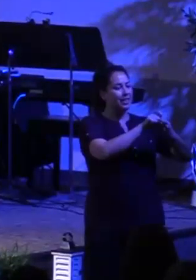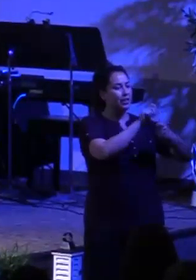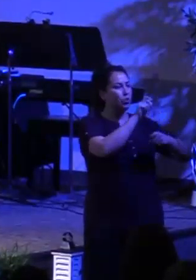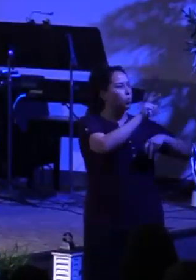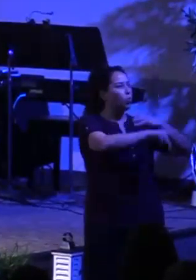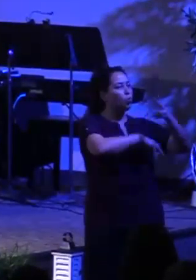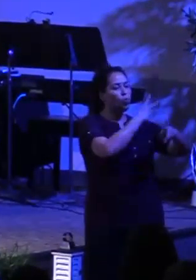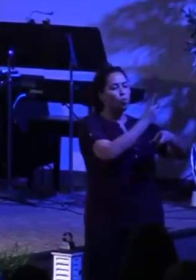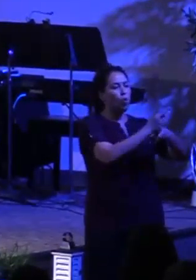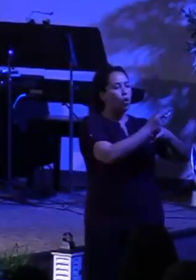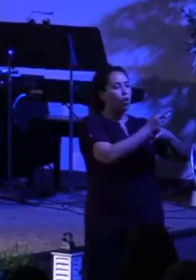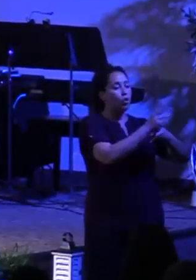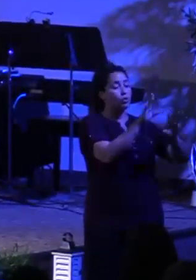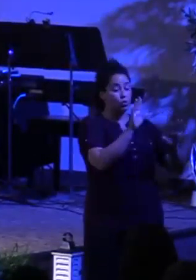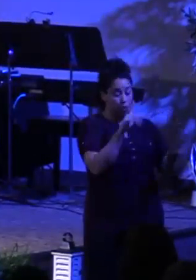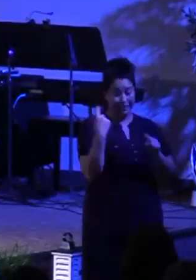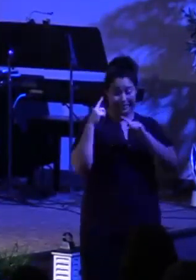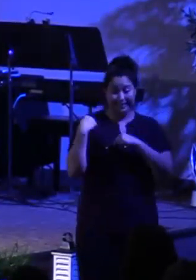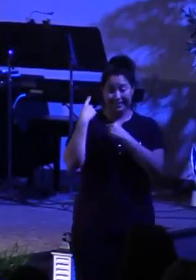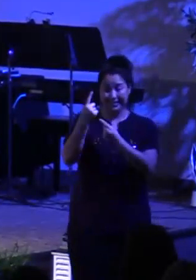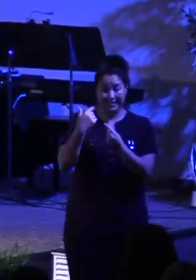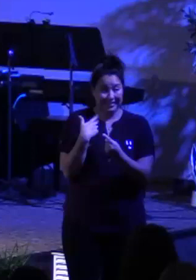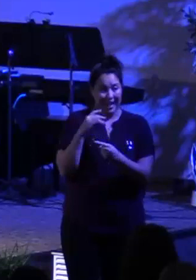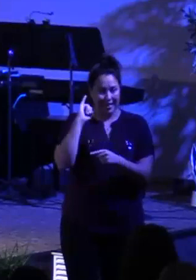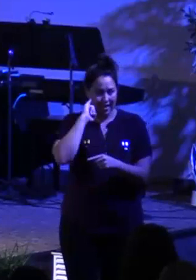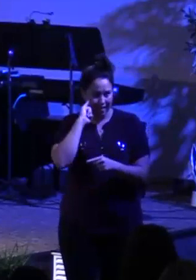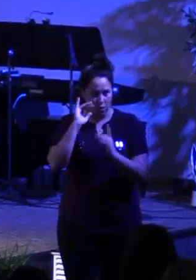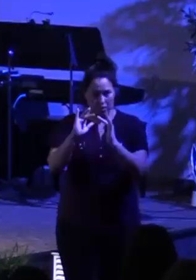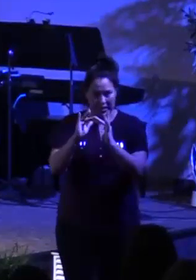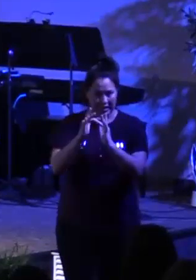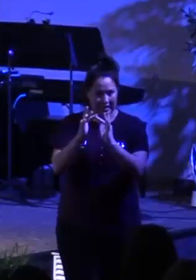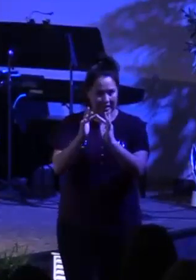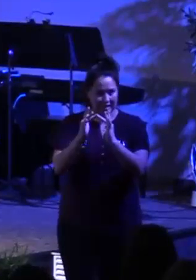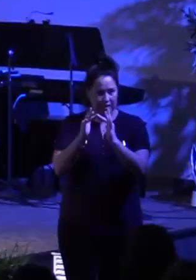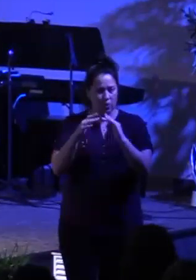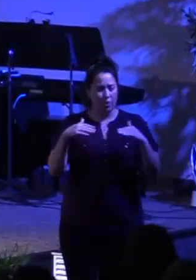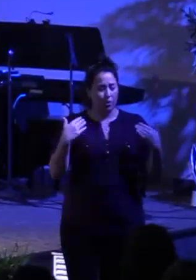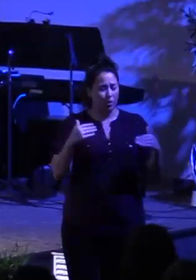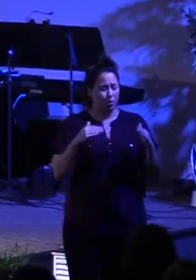Since the introduction of the iPhone and the internet, that has skyrocketed